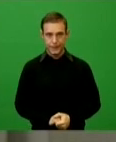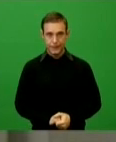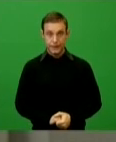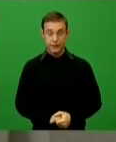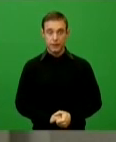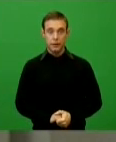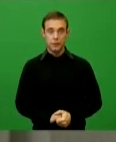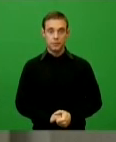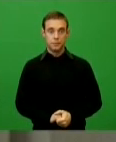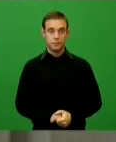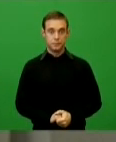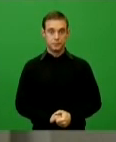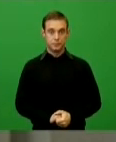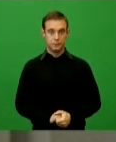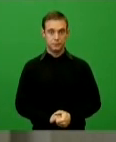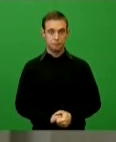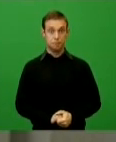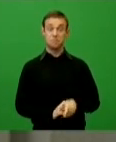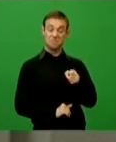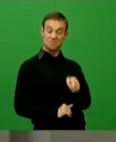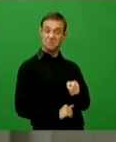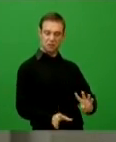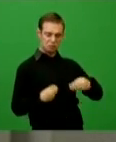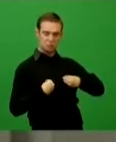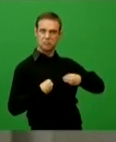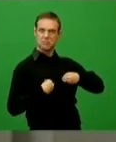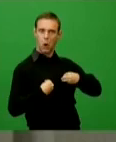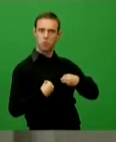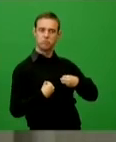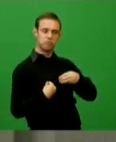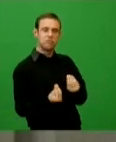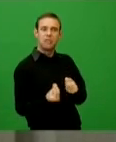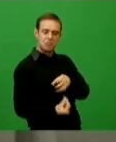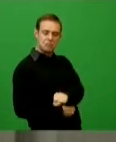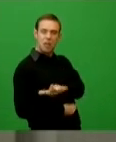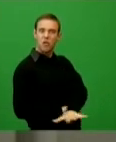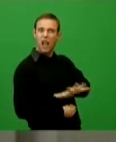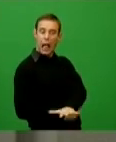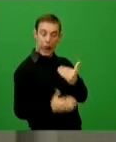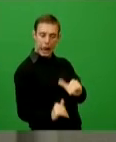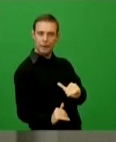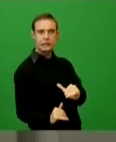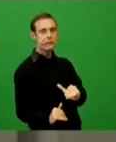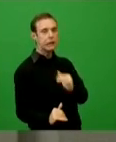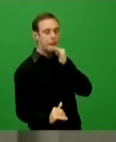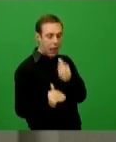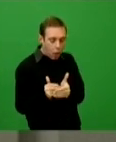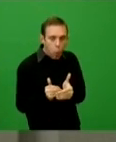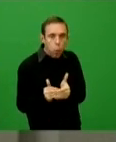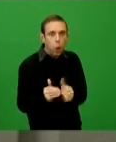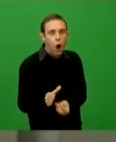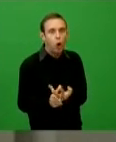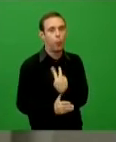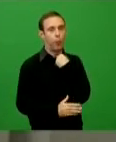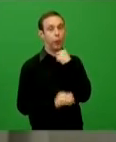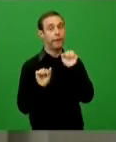in gross fixed capital formation remains a downside risk to growth in the short term. In